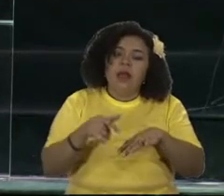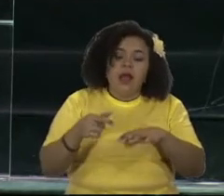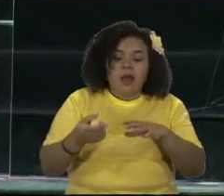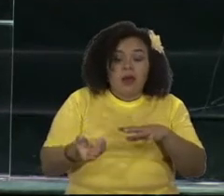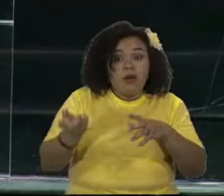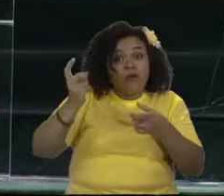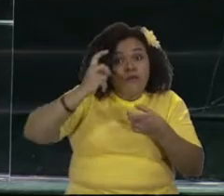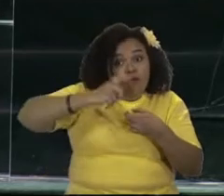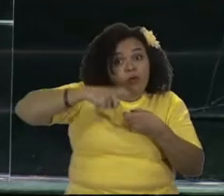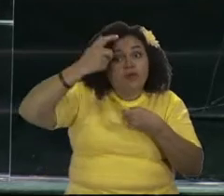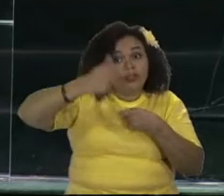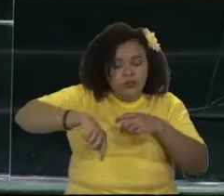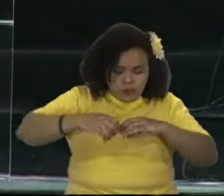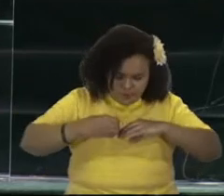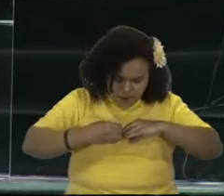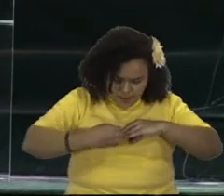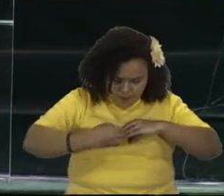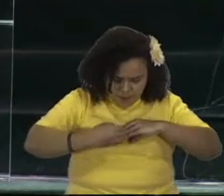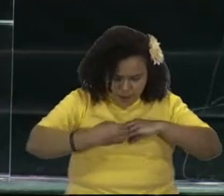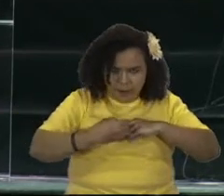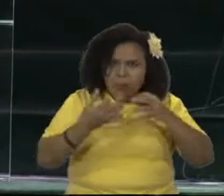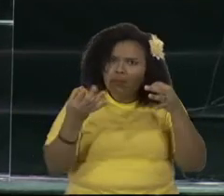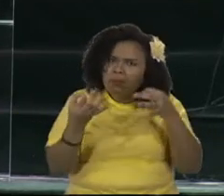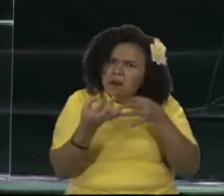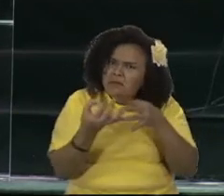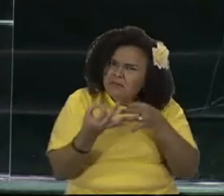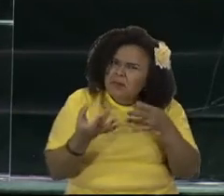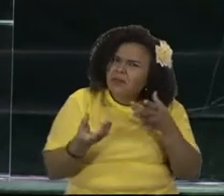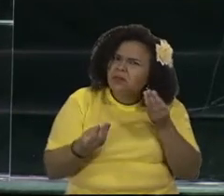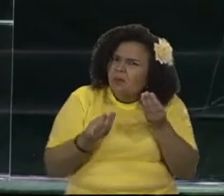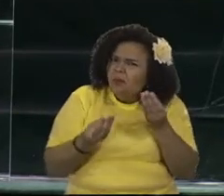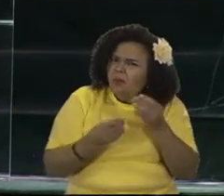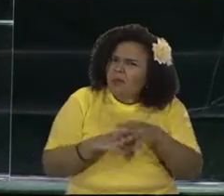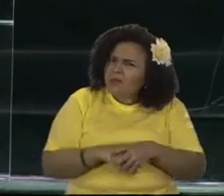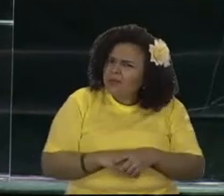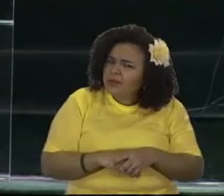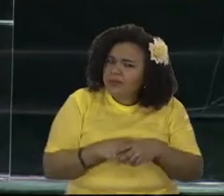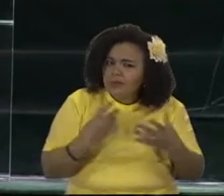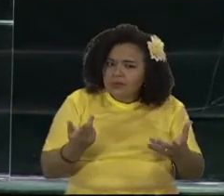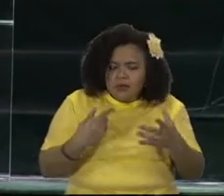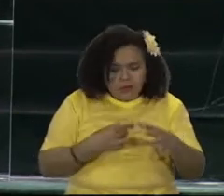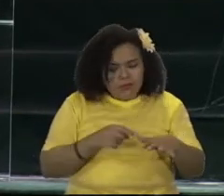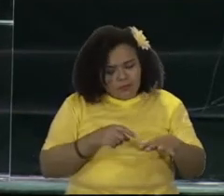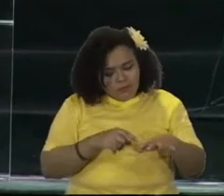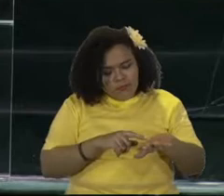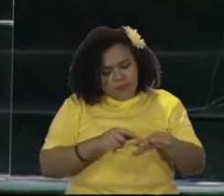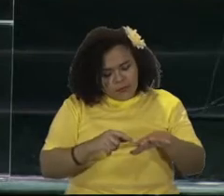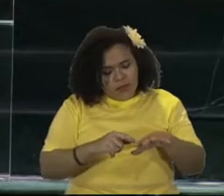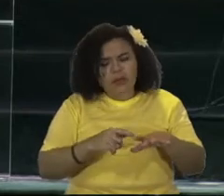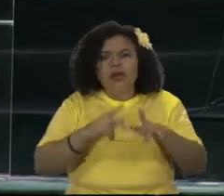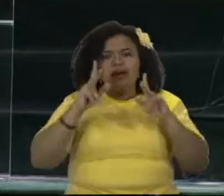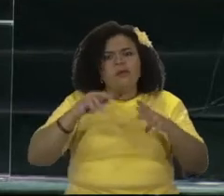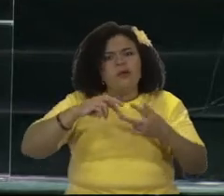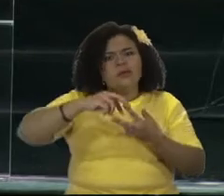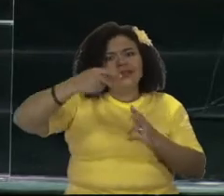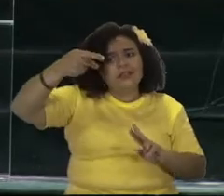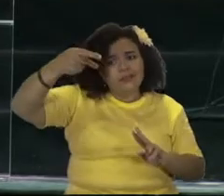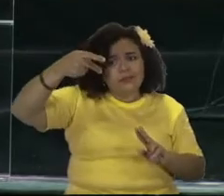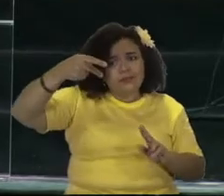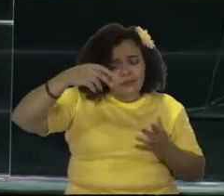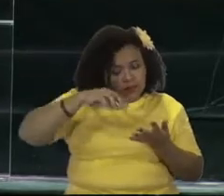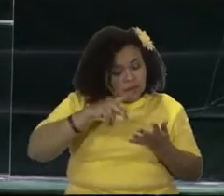then all of a sudden it comes back, and they grew, and they are gonna have the same